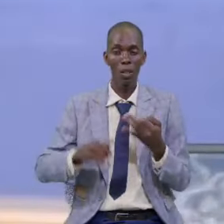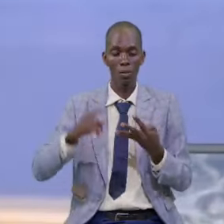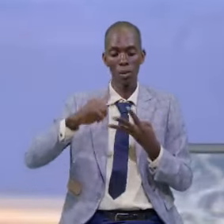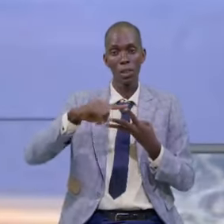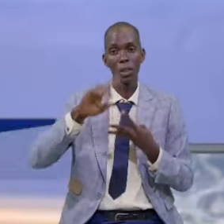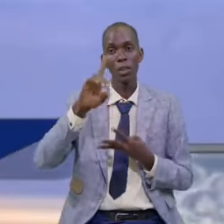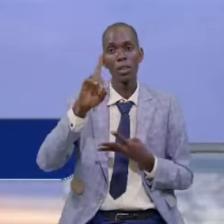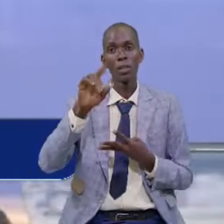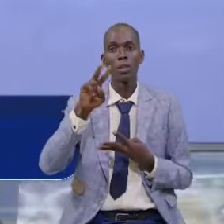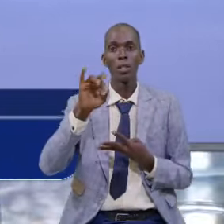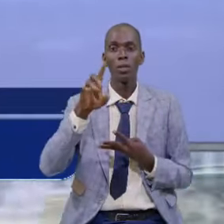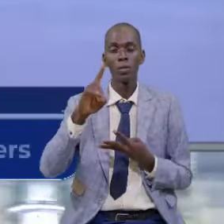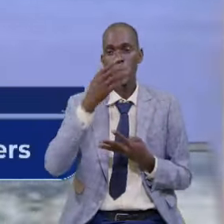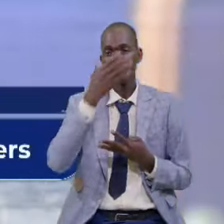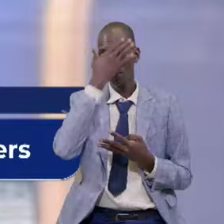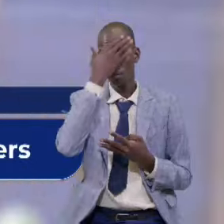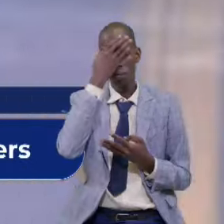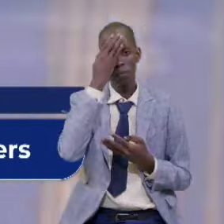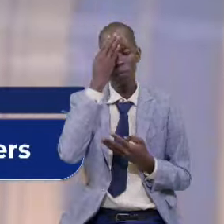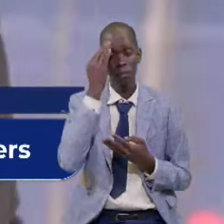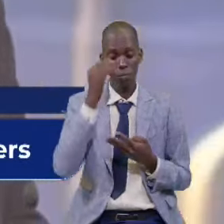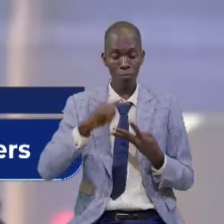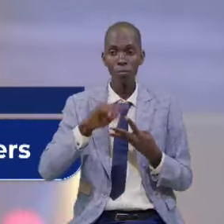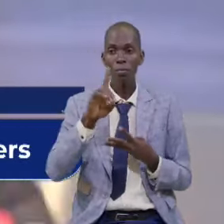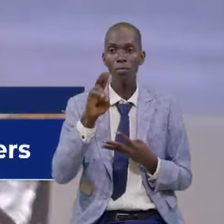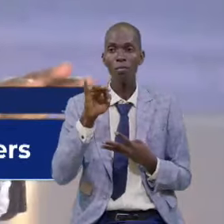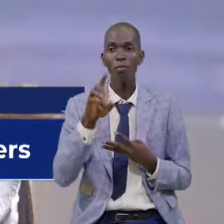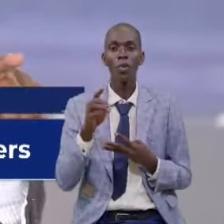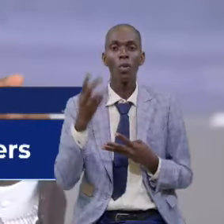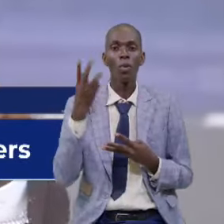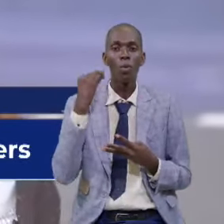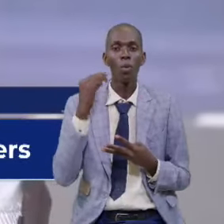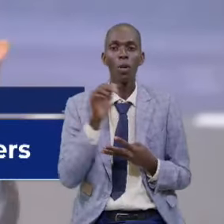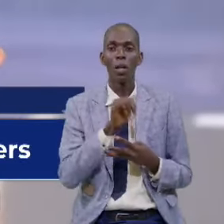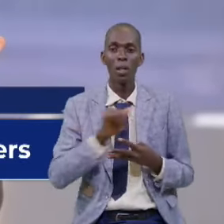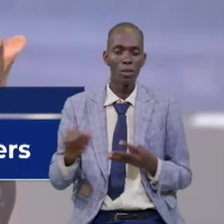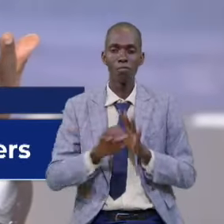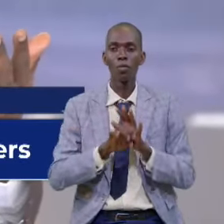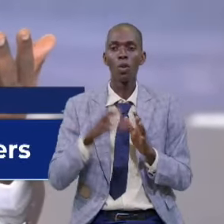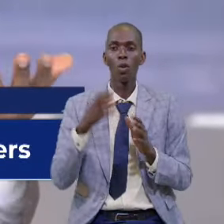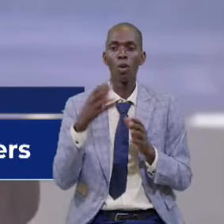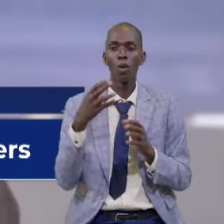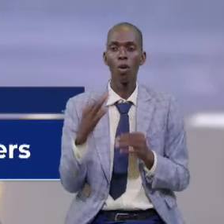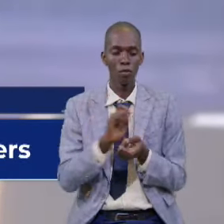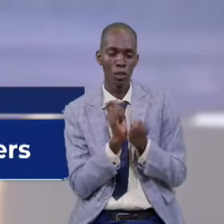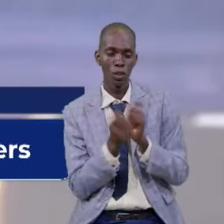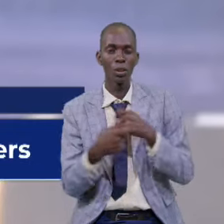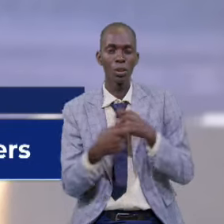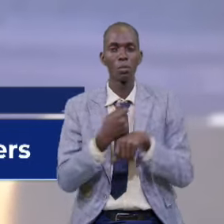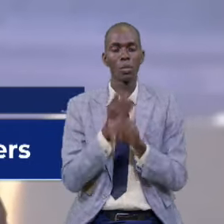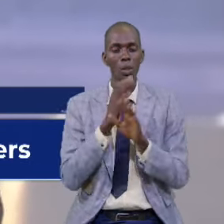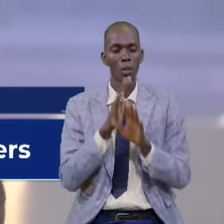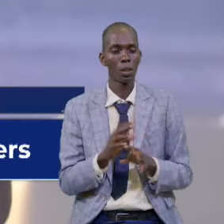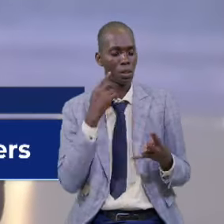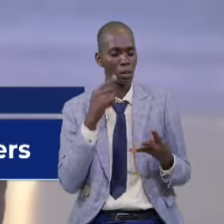a prototype for change makers. Look at David, young. It's good to be young